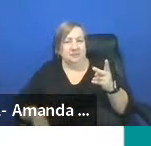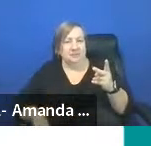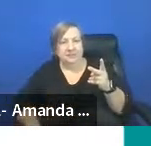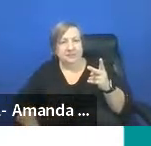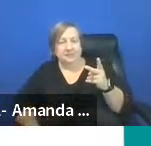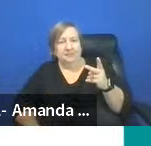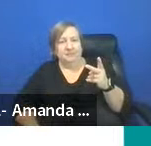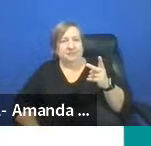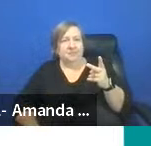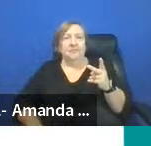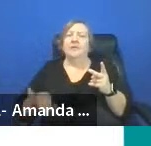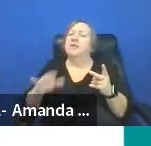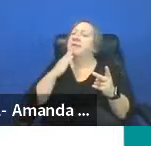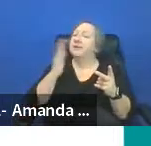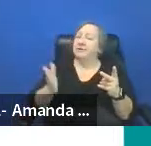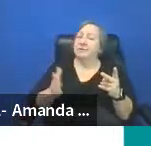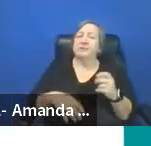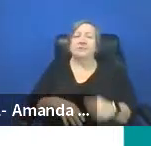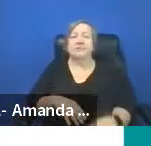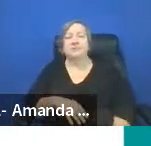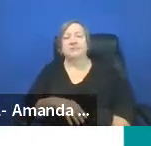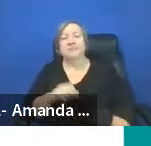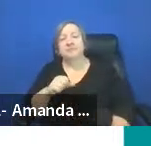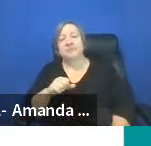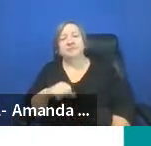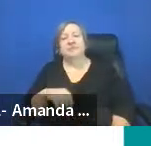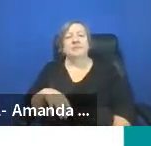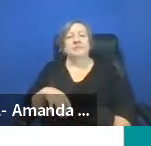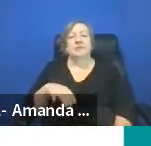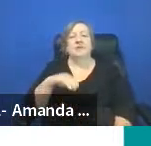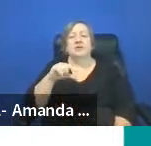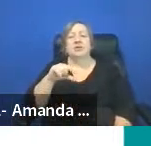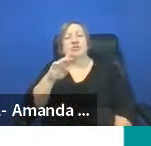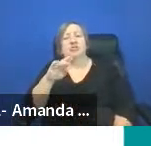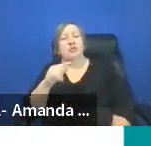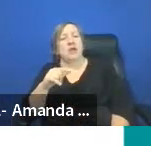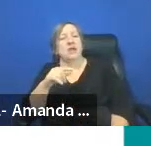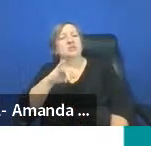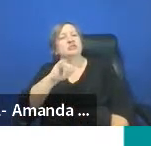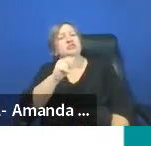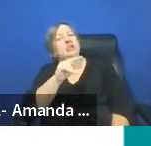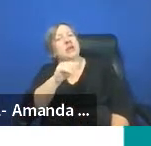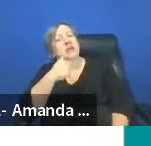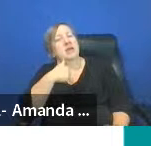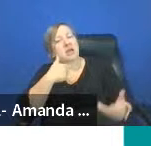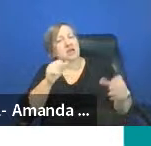slots. Thank you. So Jana, if I can add on to that,